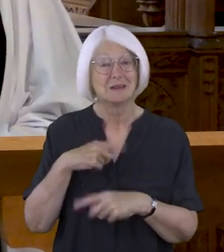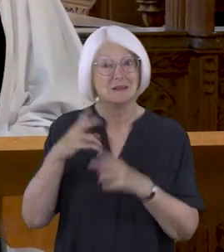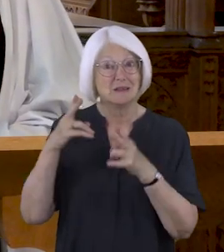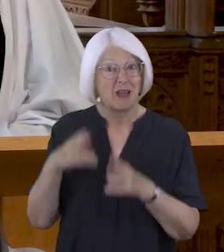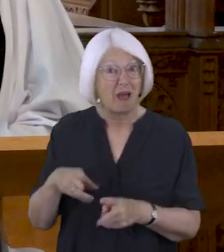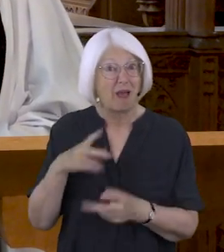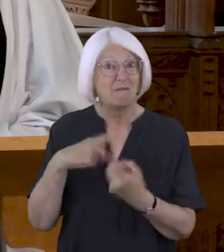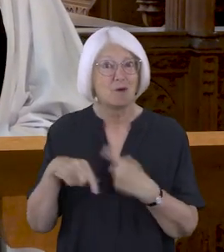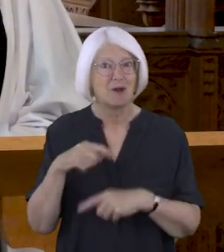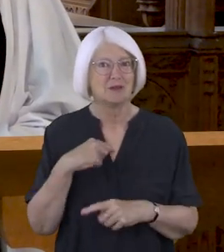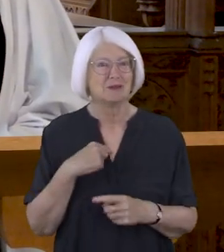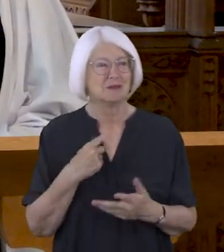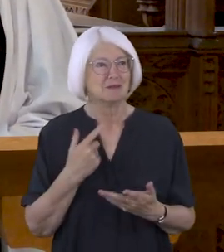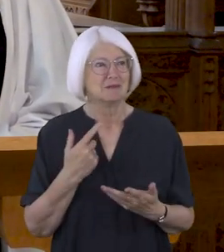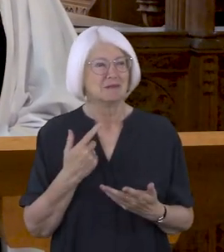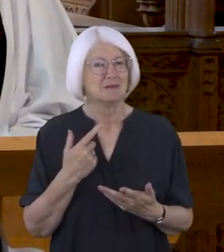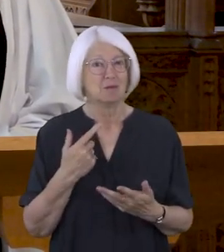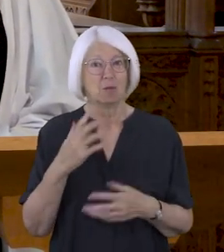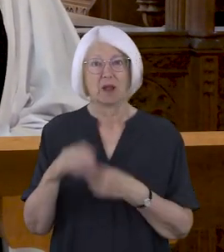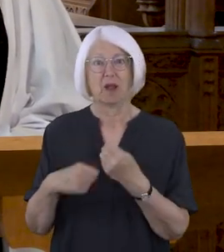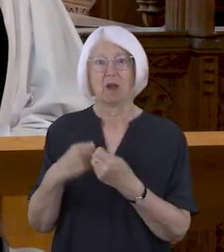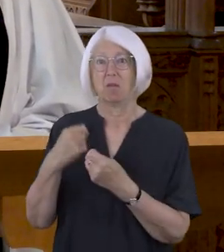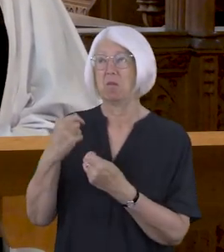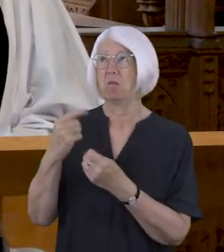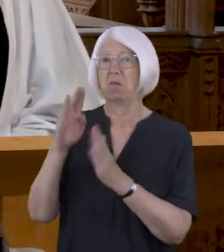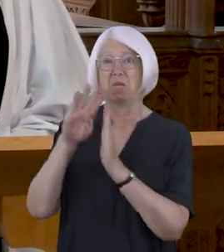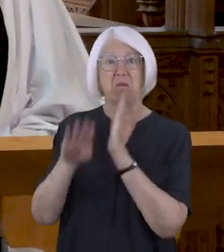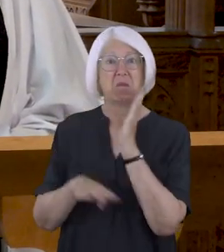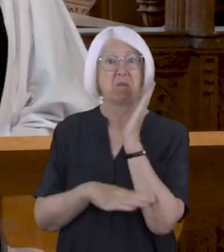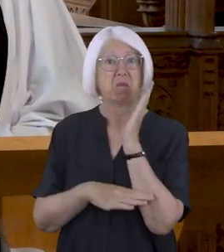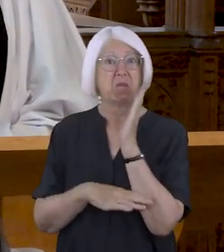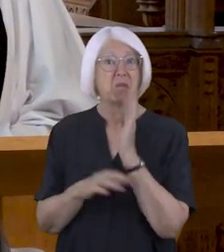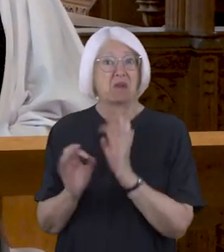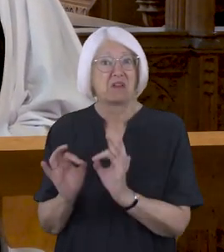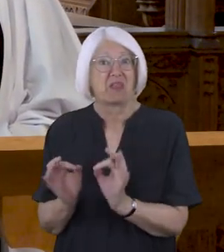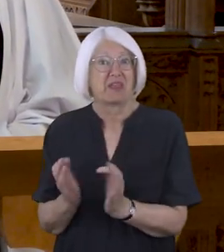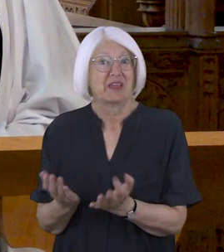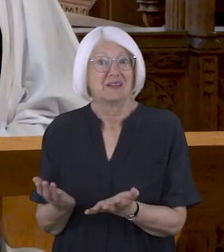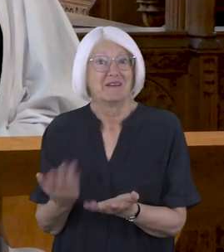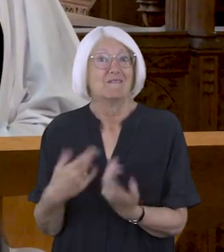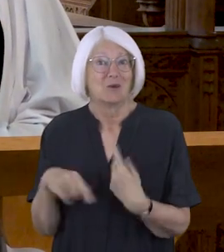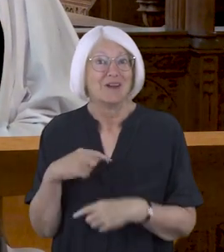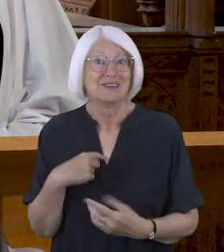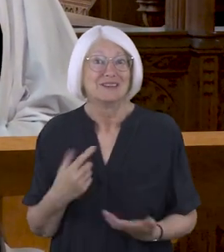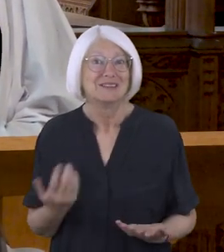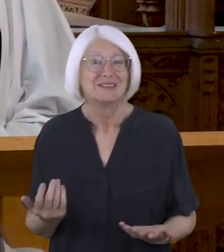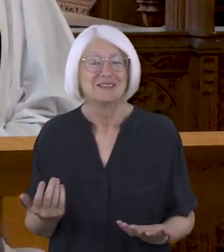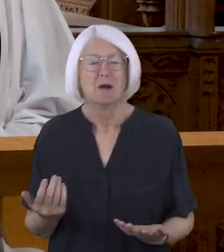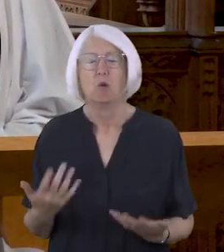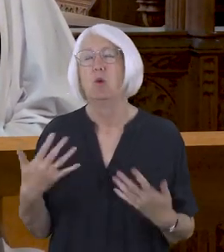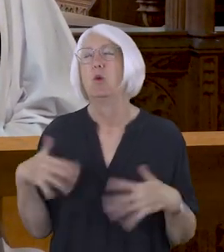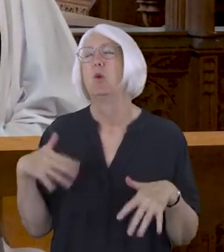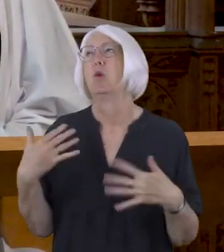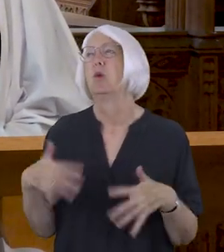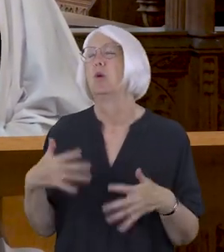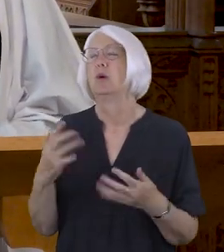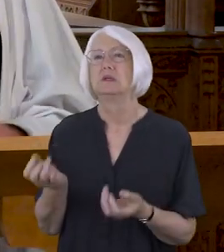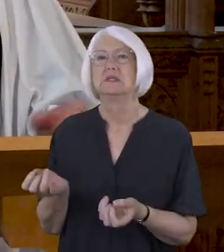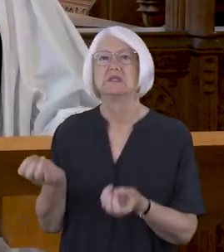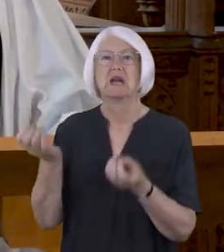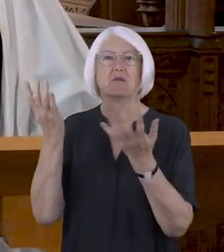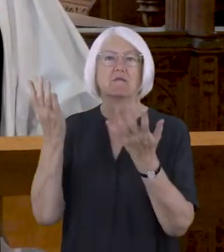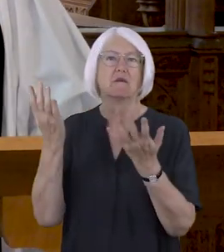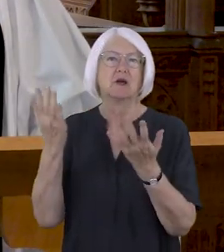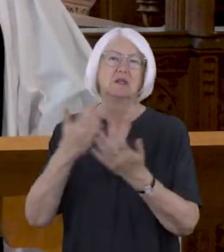serve us and ultimately die for us, to become nothing for us. This